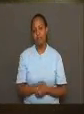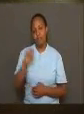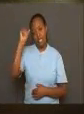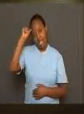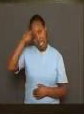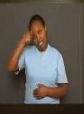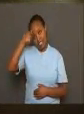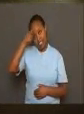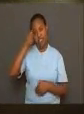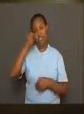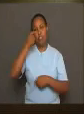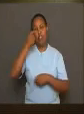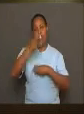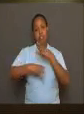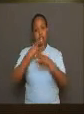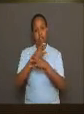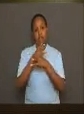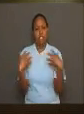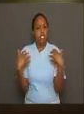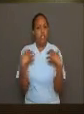AIDS is a global pandemic.